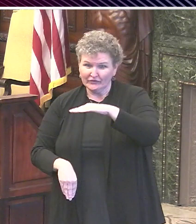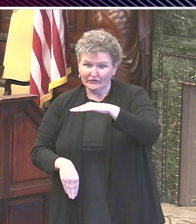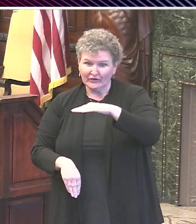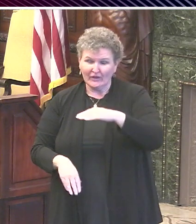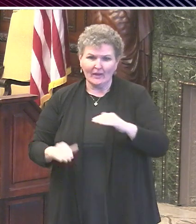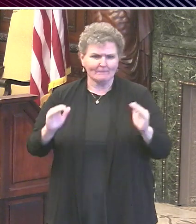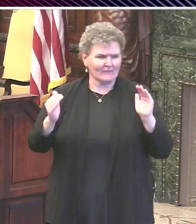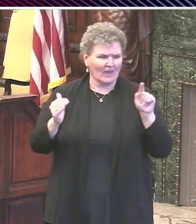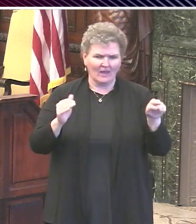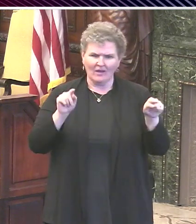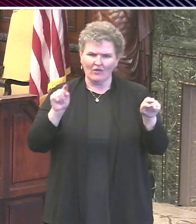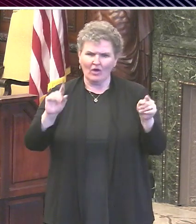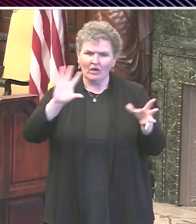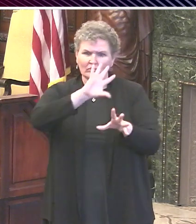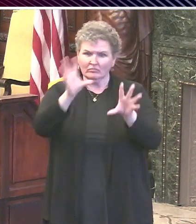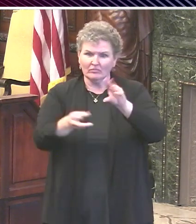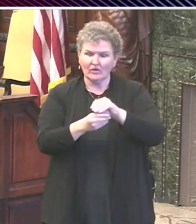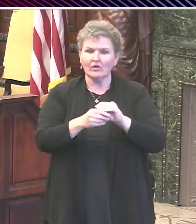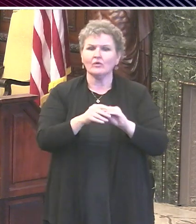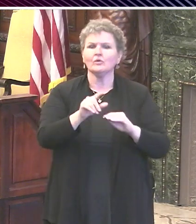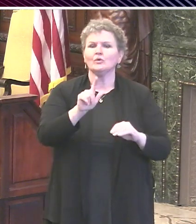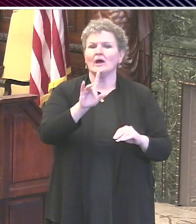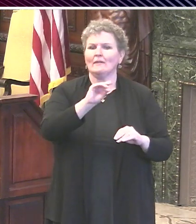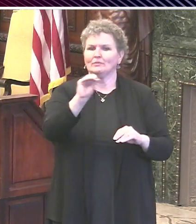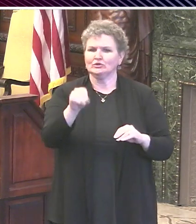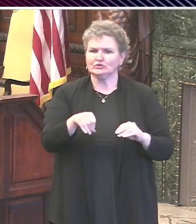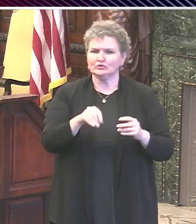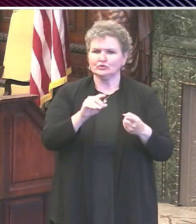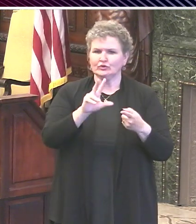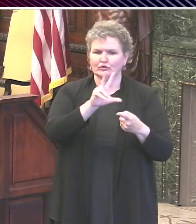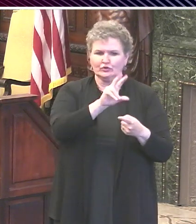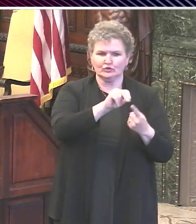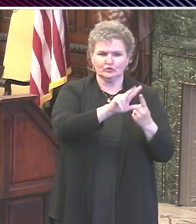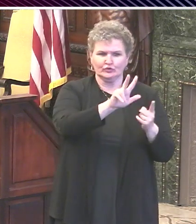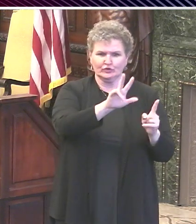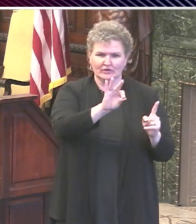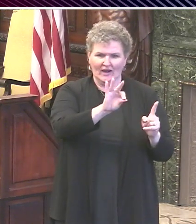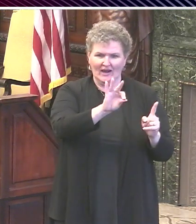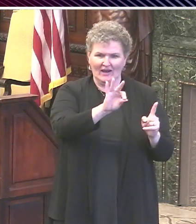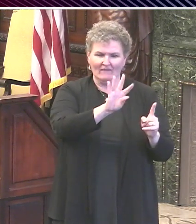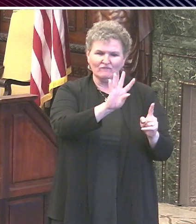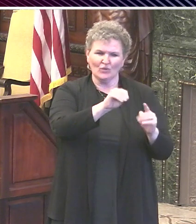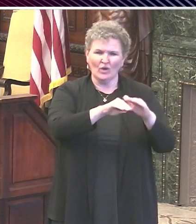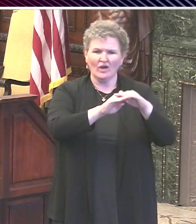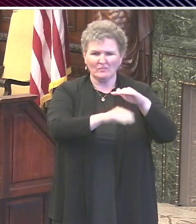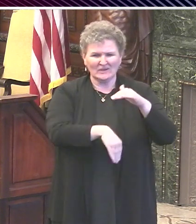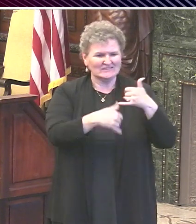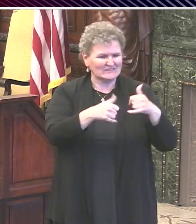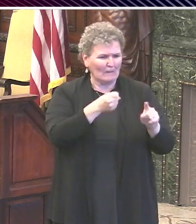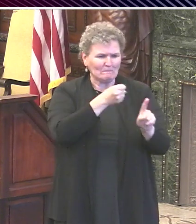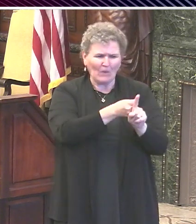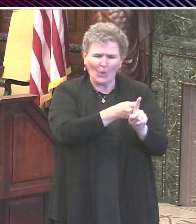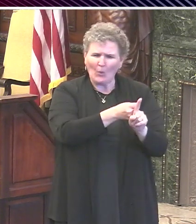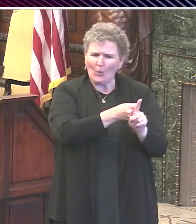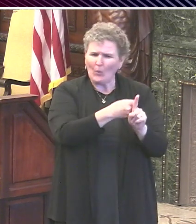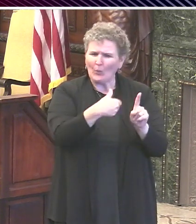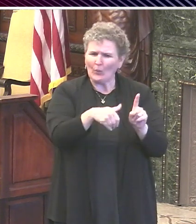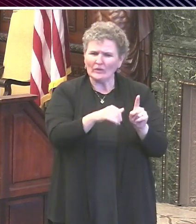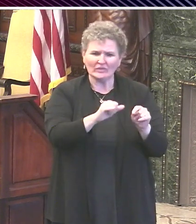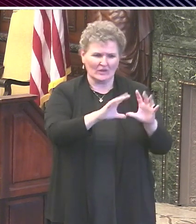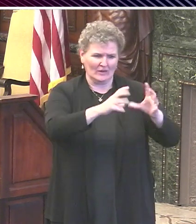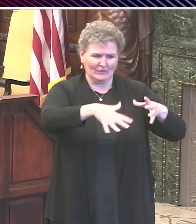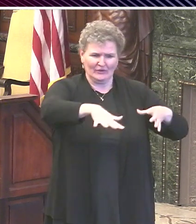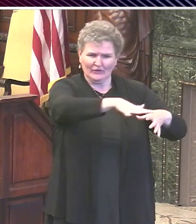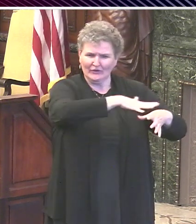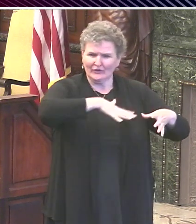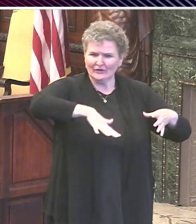whole, 21% are under the age of 30 and 39% under the age of 40. So substantial shift towards people in the